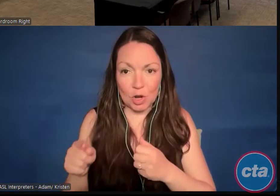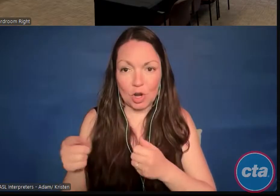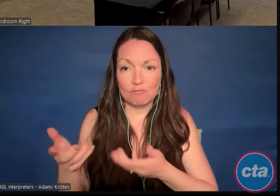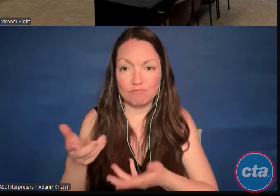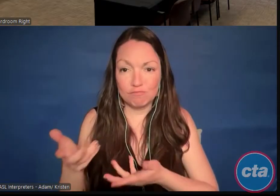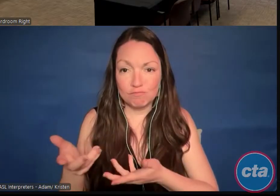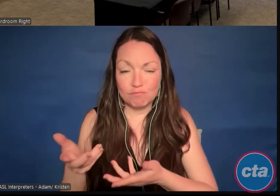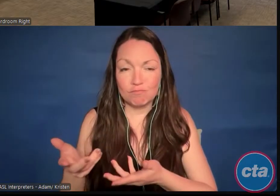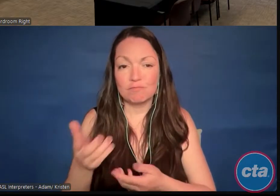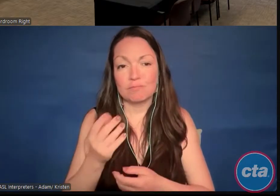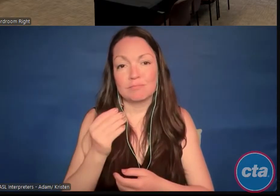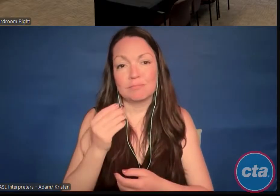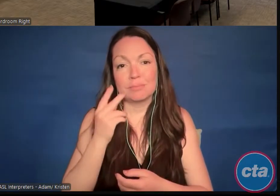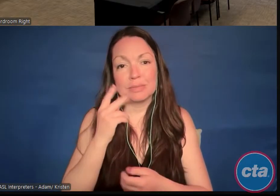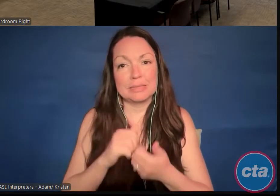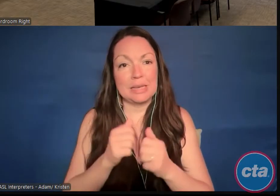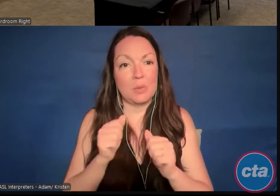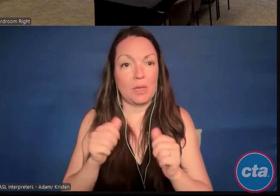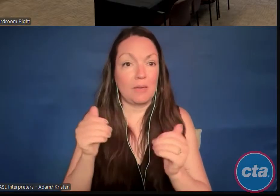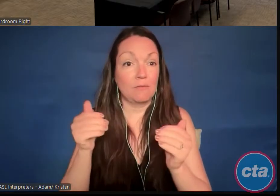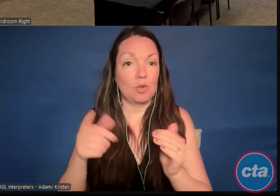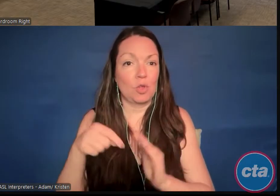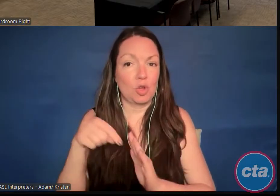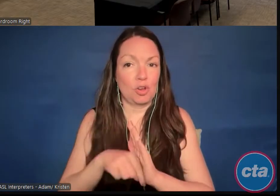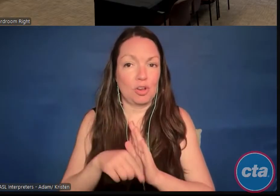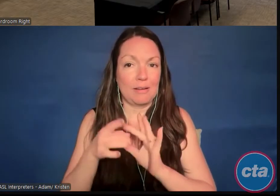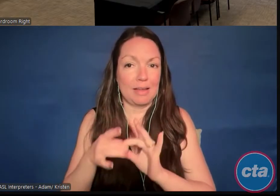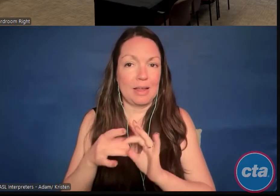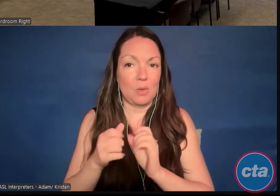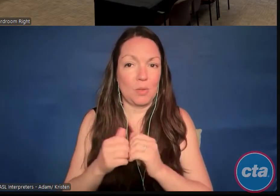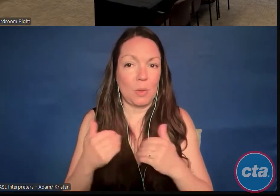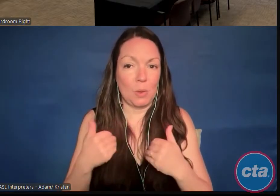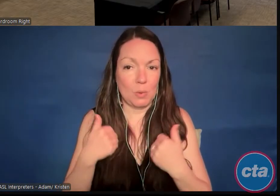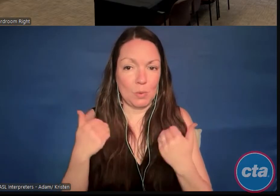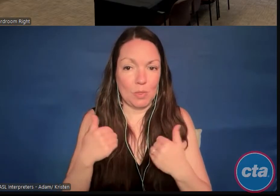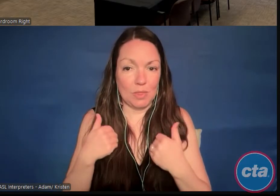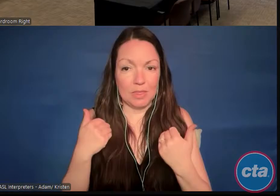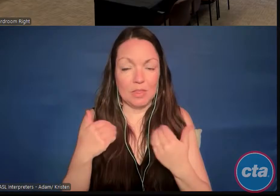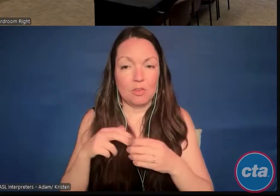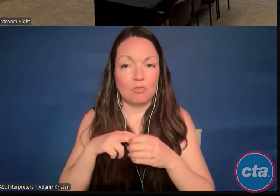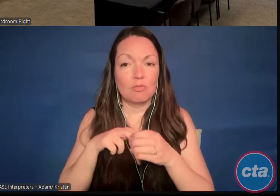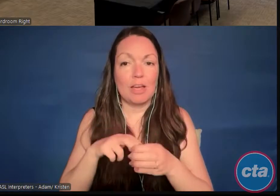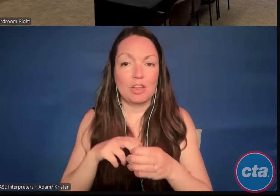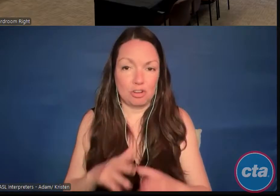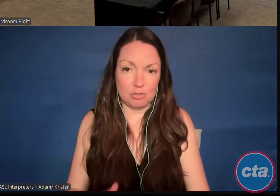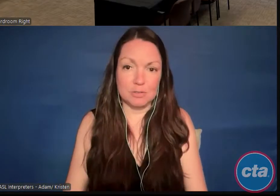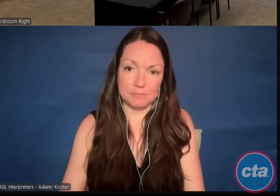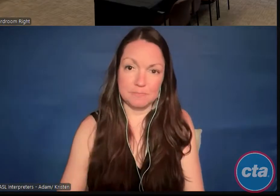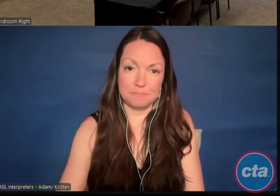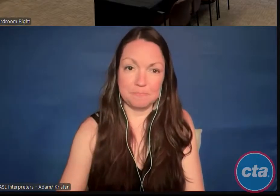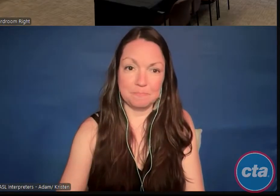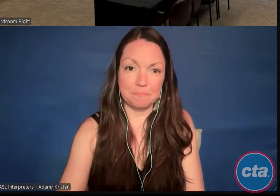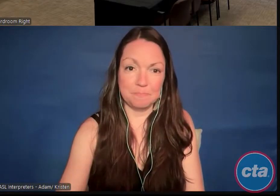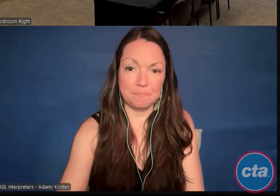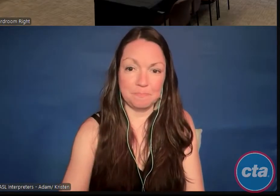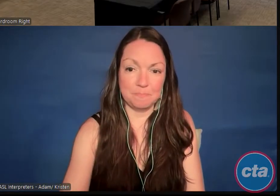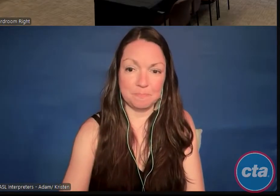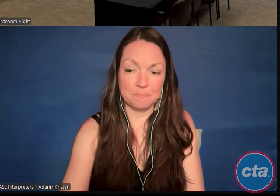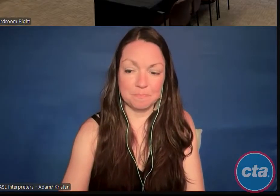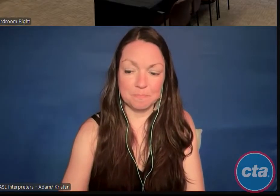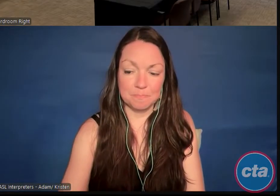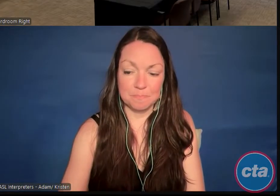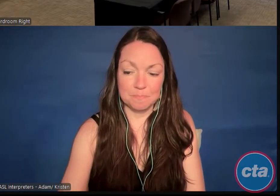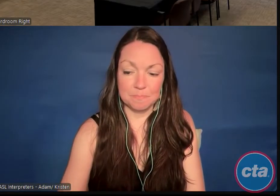further connect with the youth, our youth riders. All that stuff. Yes,